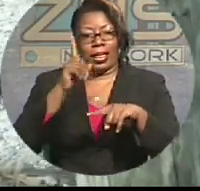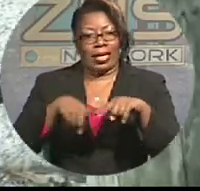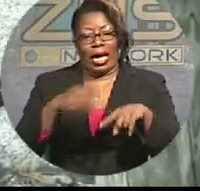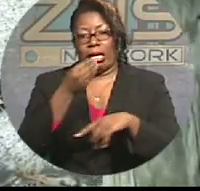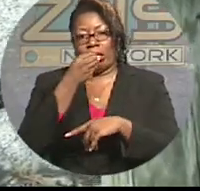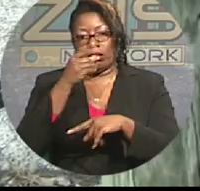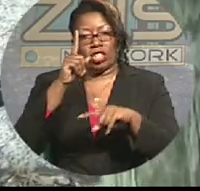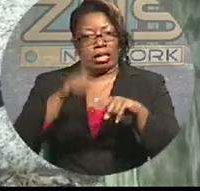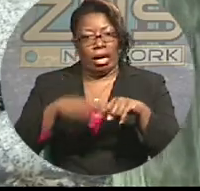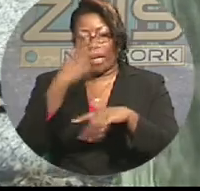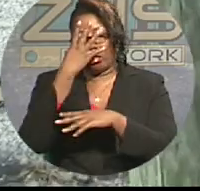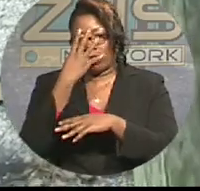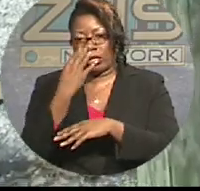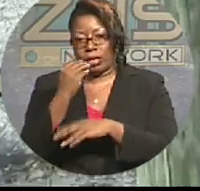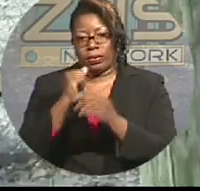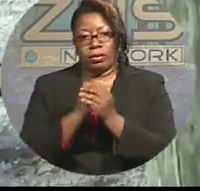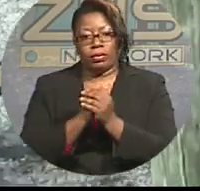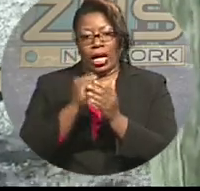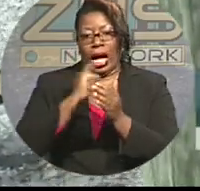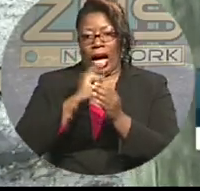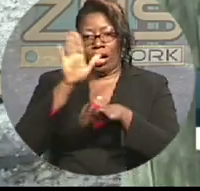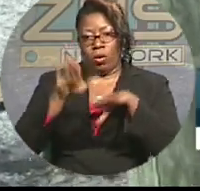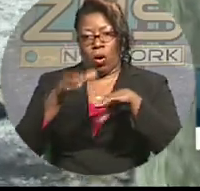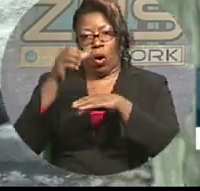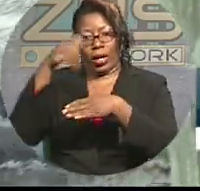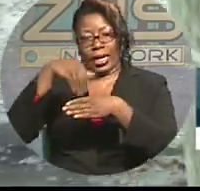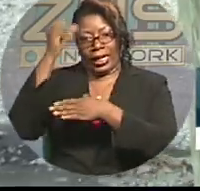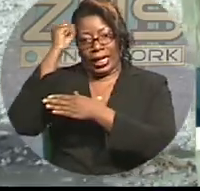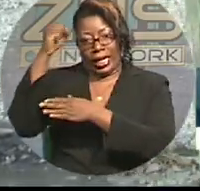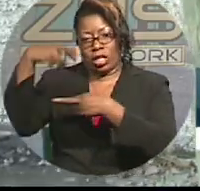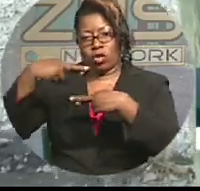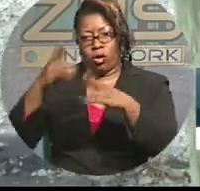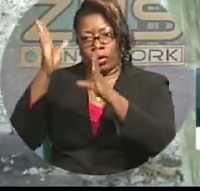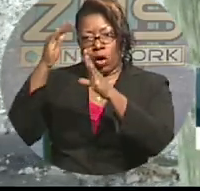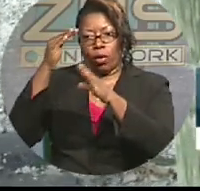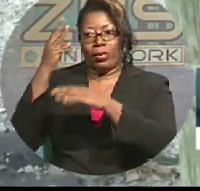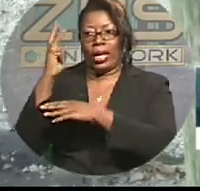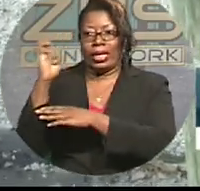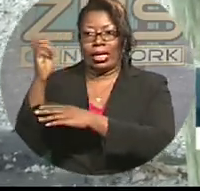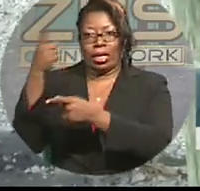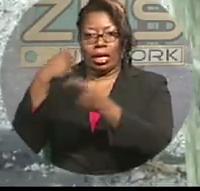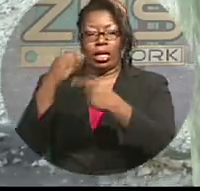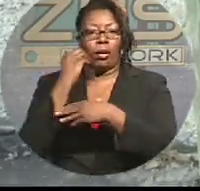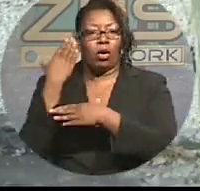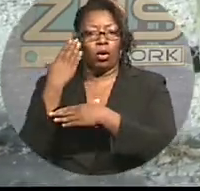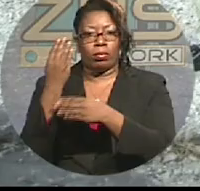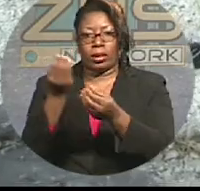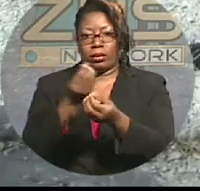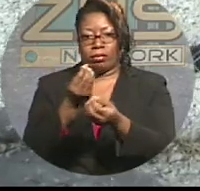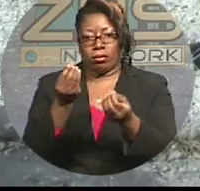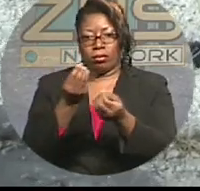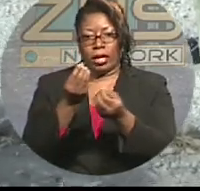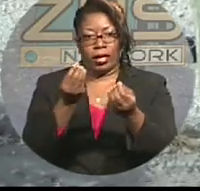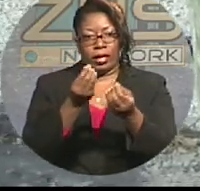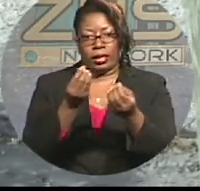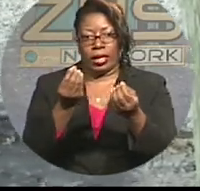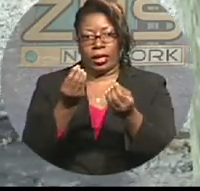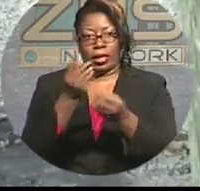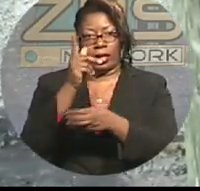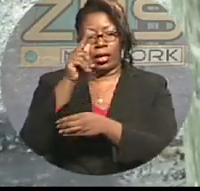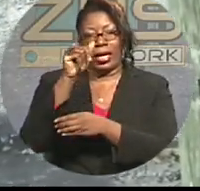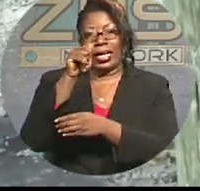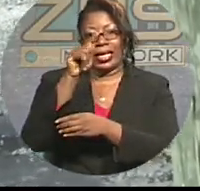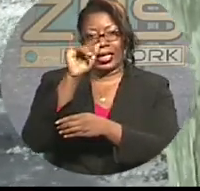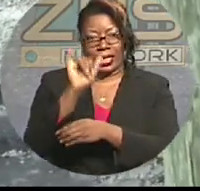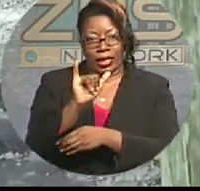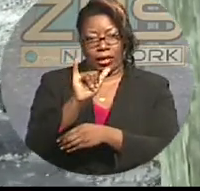I don't know, it's like I keep walking in his room expecting him to come home, but he ain't coming home. Gilly was so humble. Gilly never